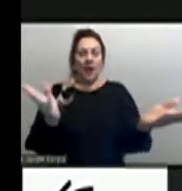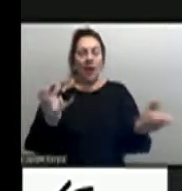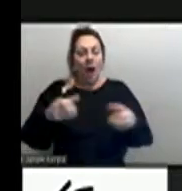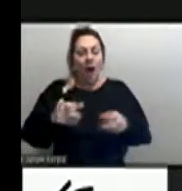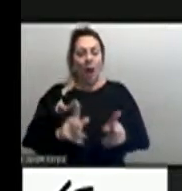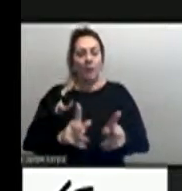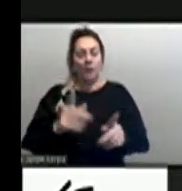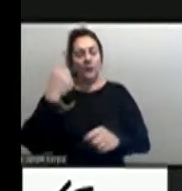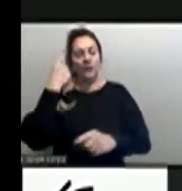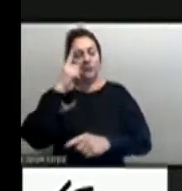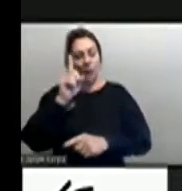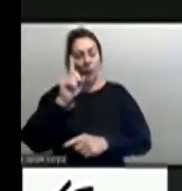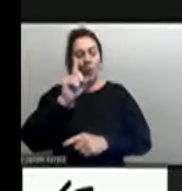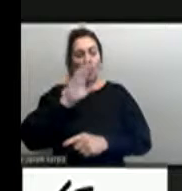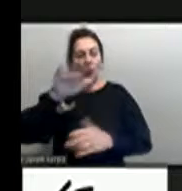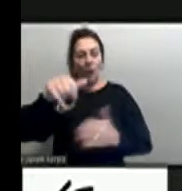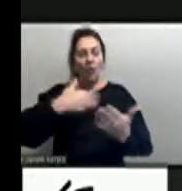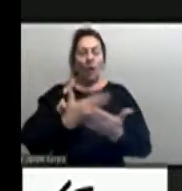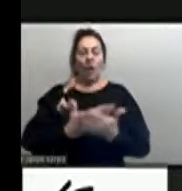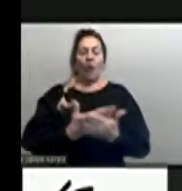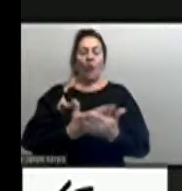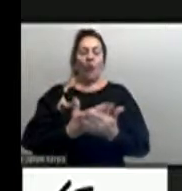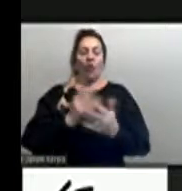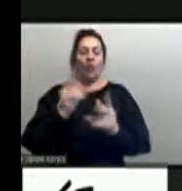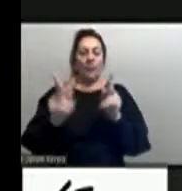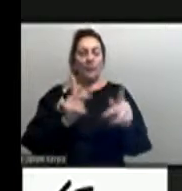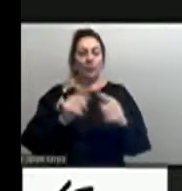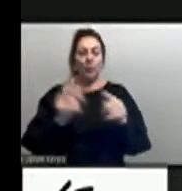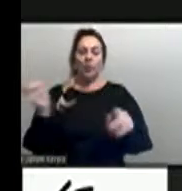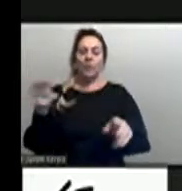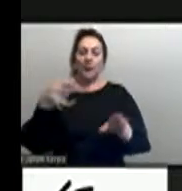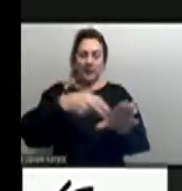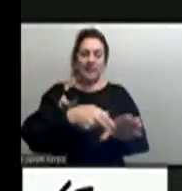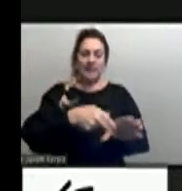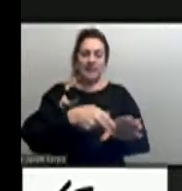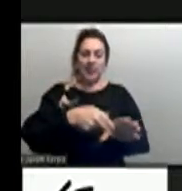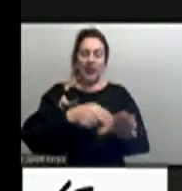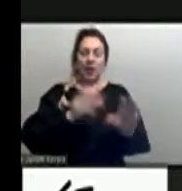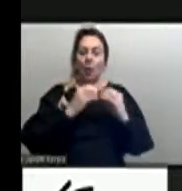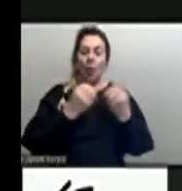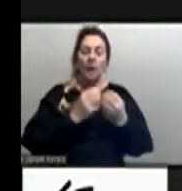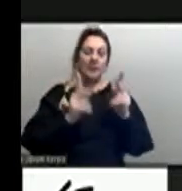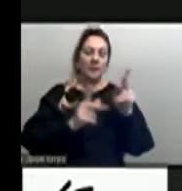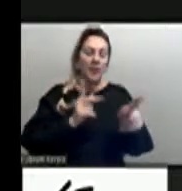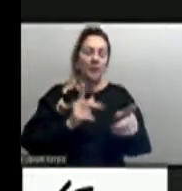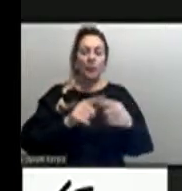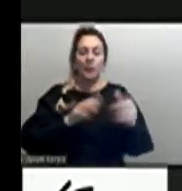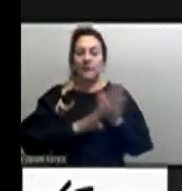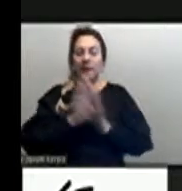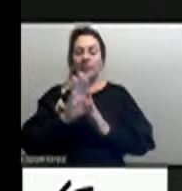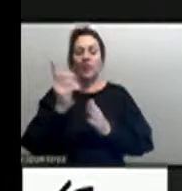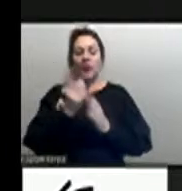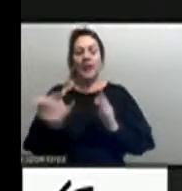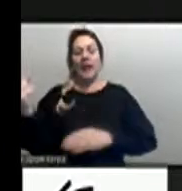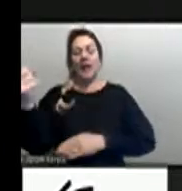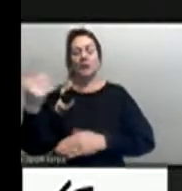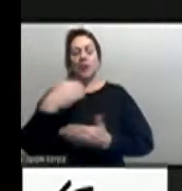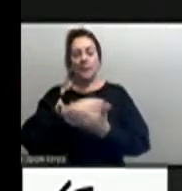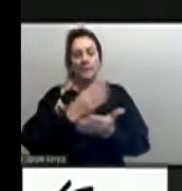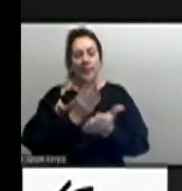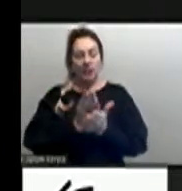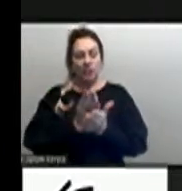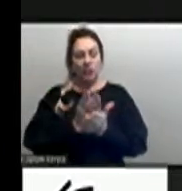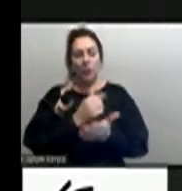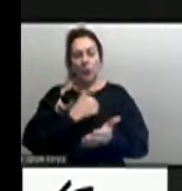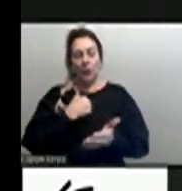the citizens and residents of this county to participate in the development, next year's budget development. We want to again